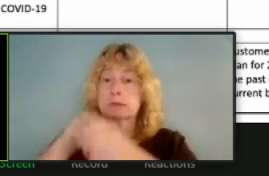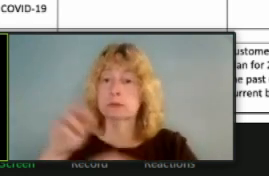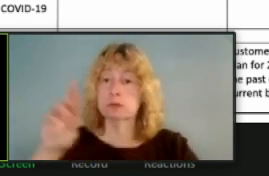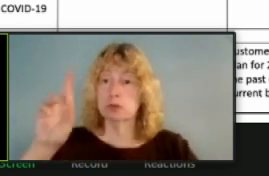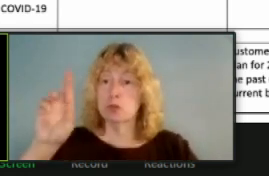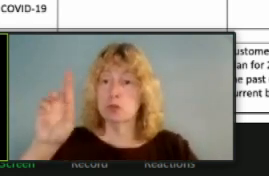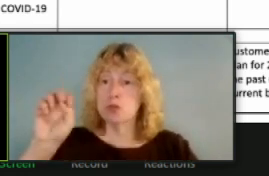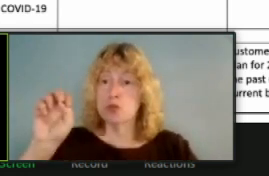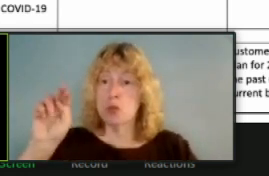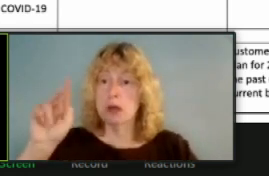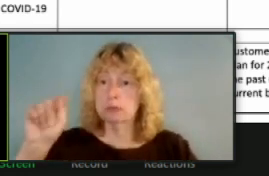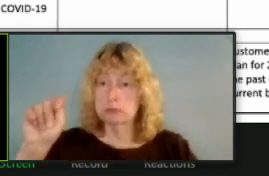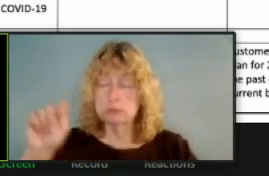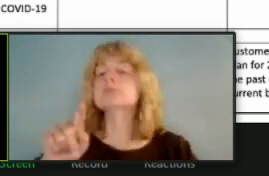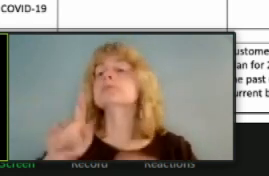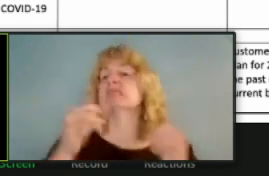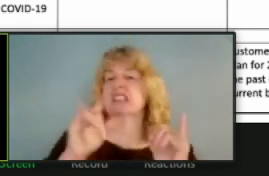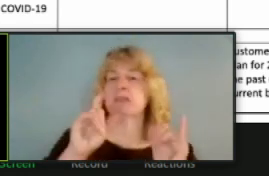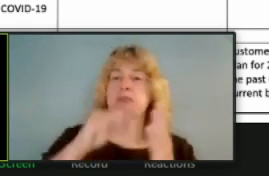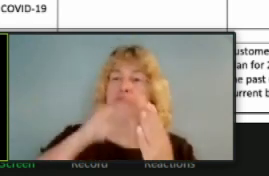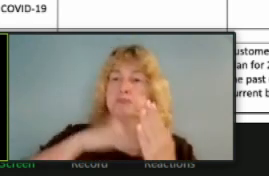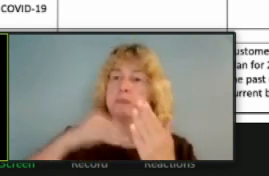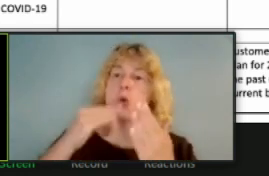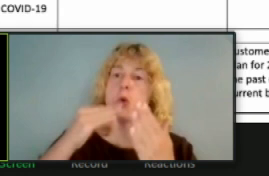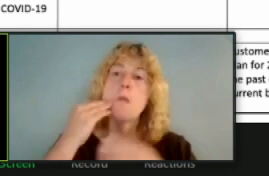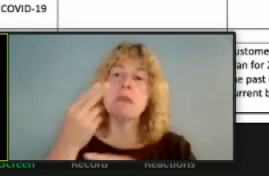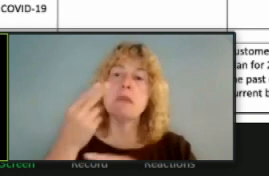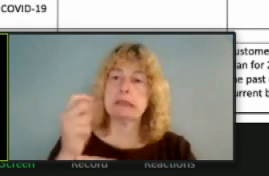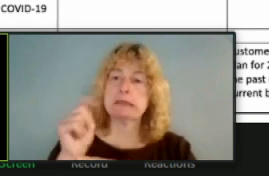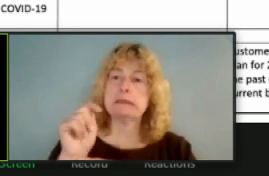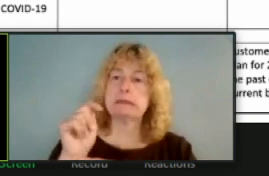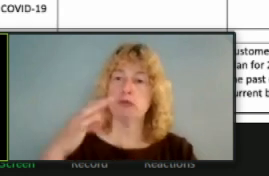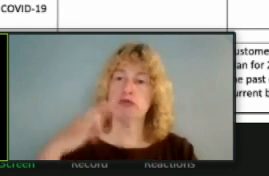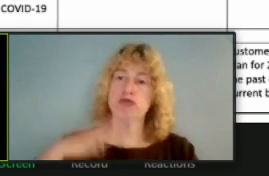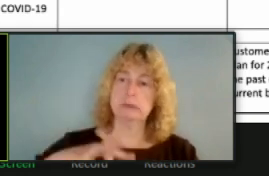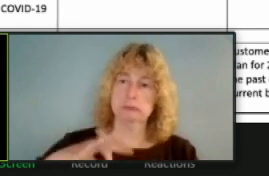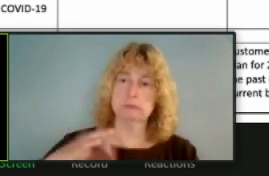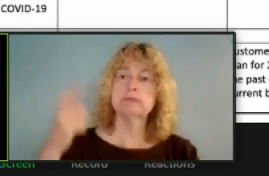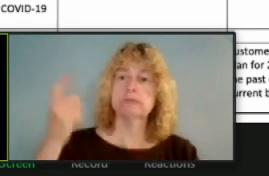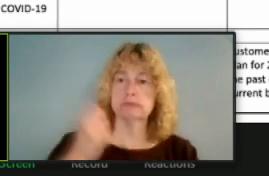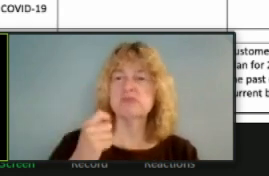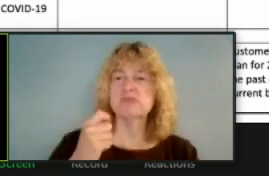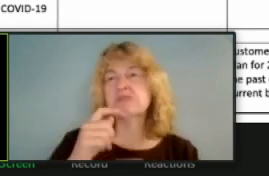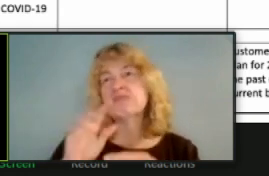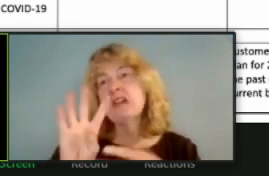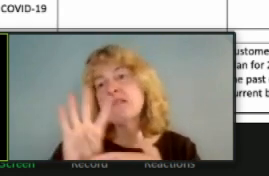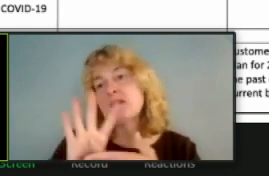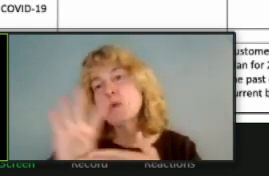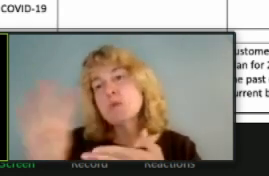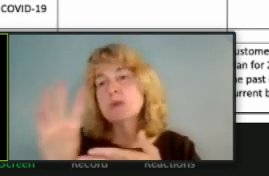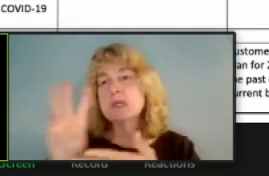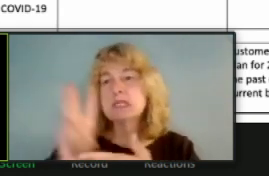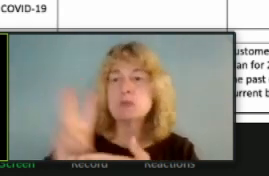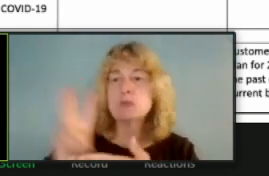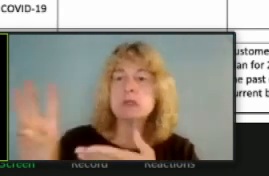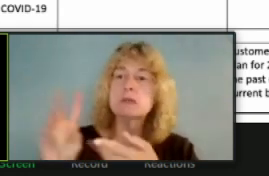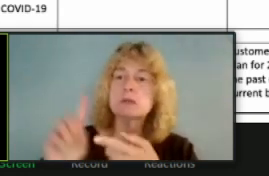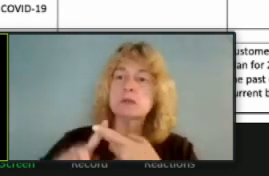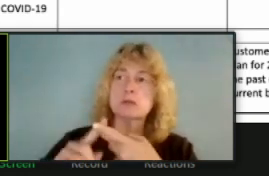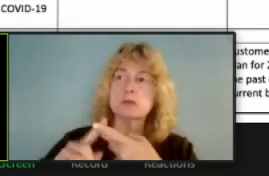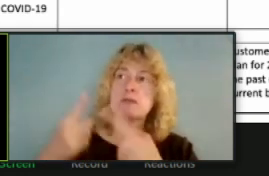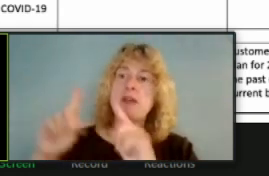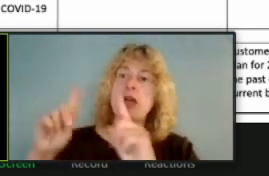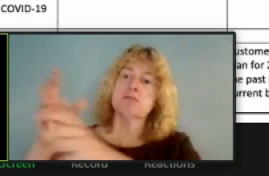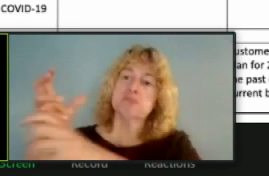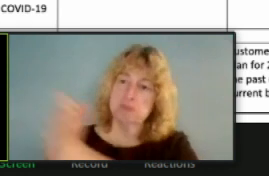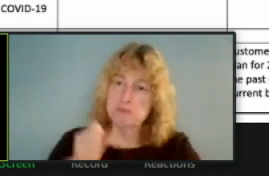It takes the Treasury about 4 to 6 weeks to process. Accounting Aid Society is really helping us